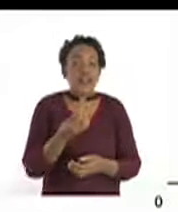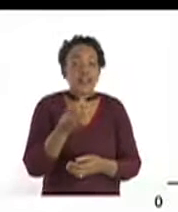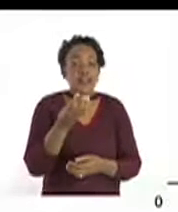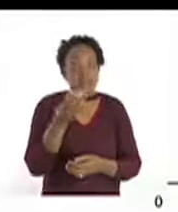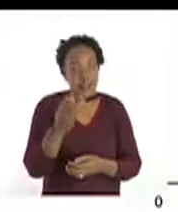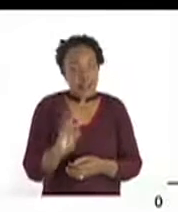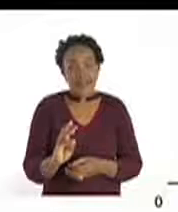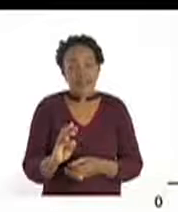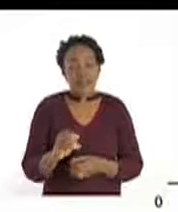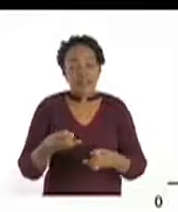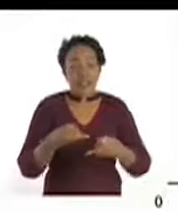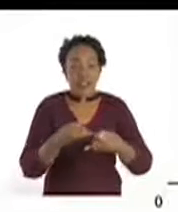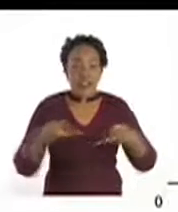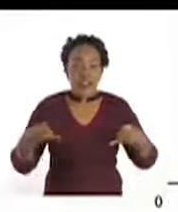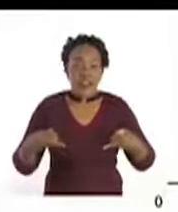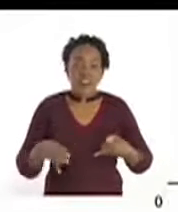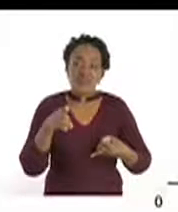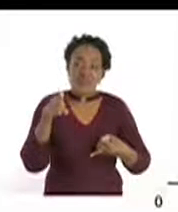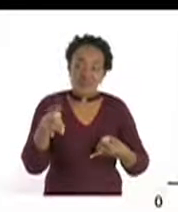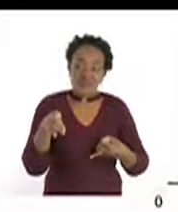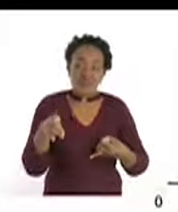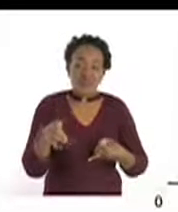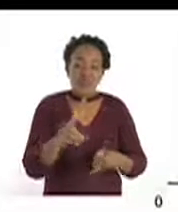2, 3,